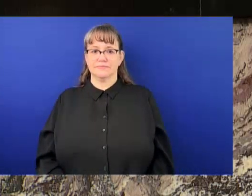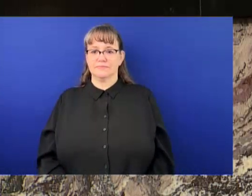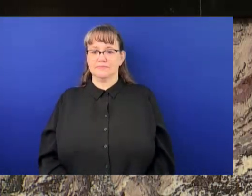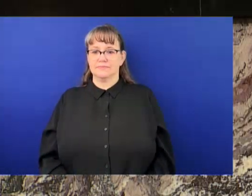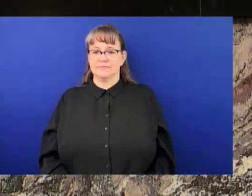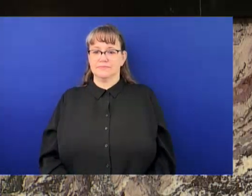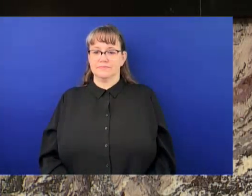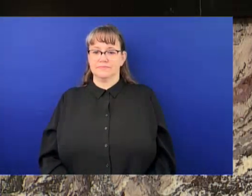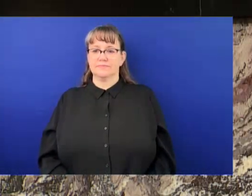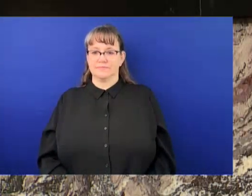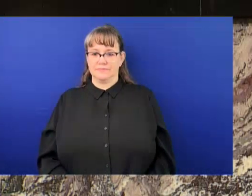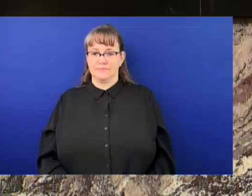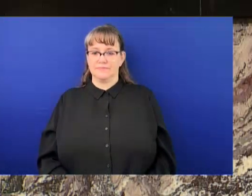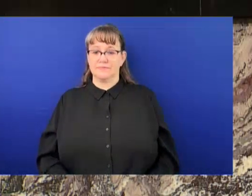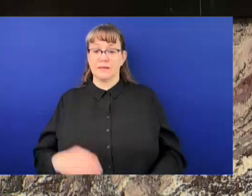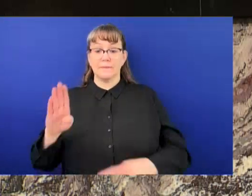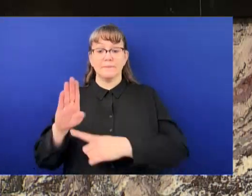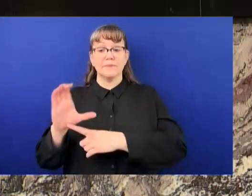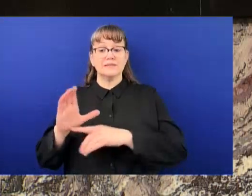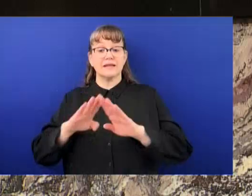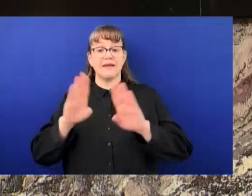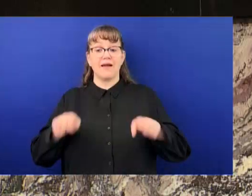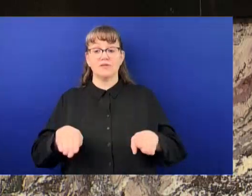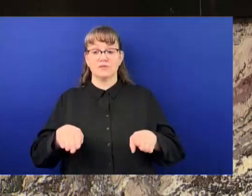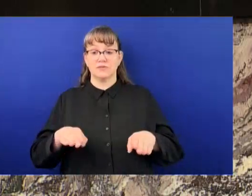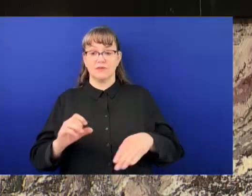housing facility in Kelowna, making them